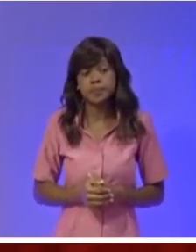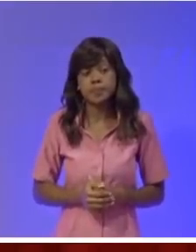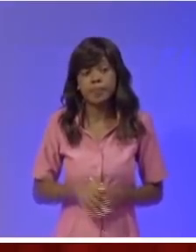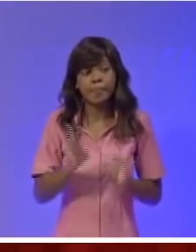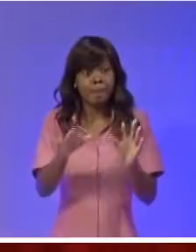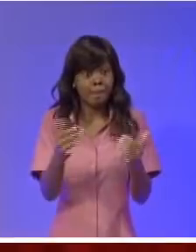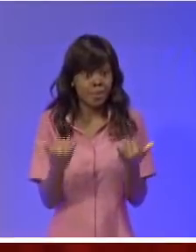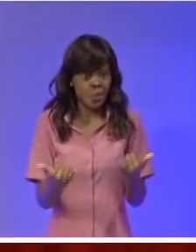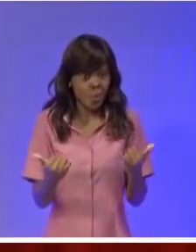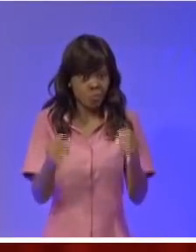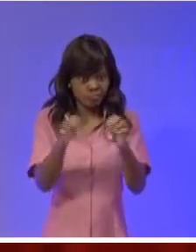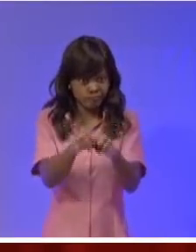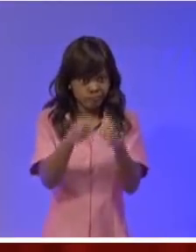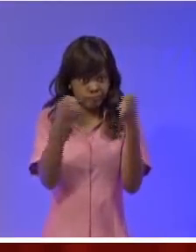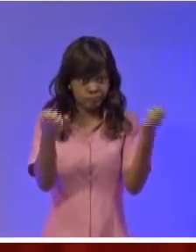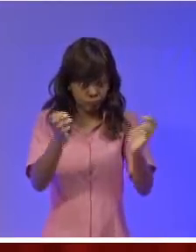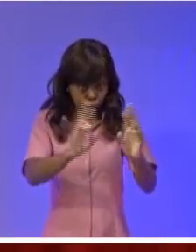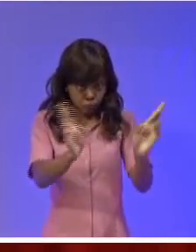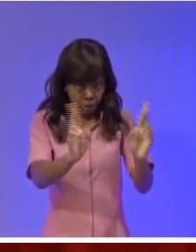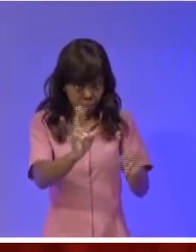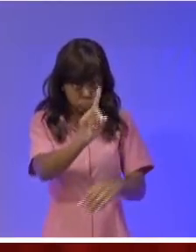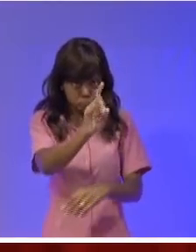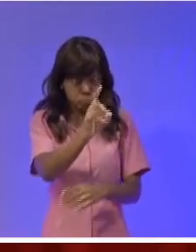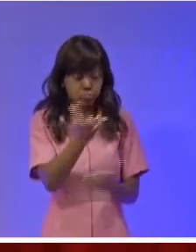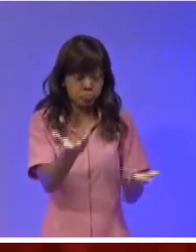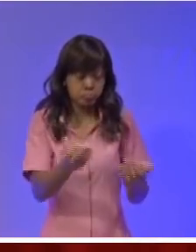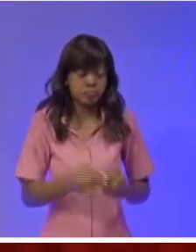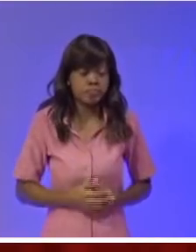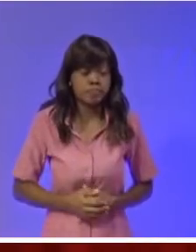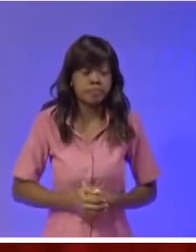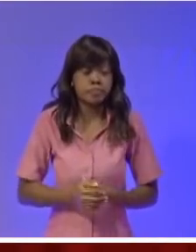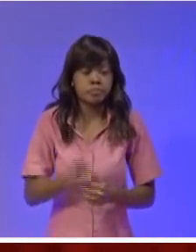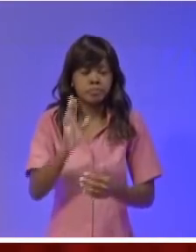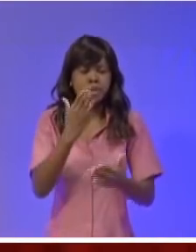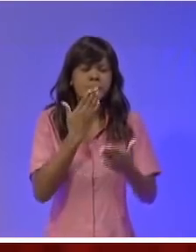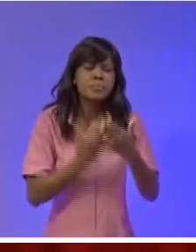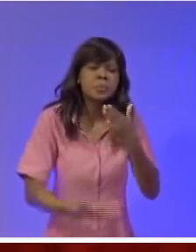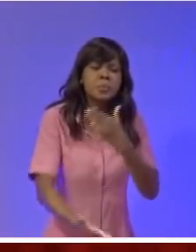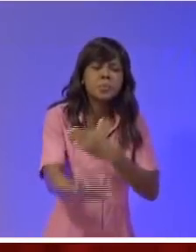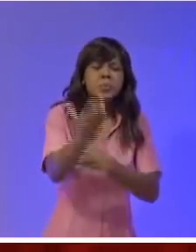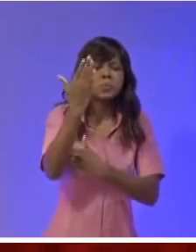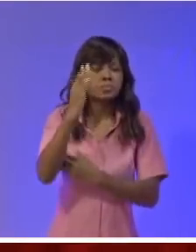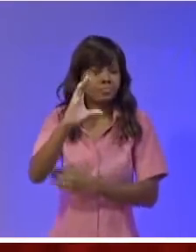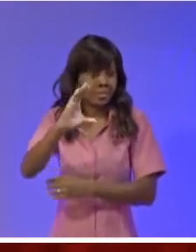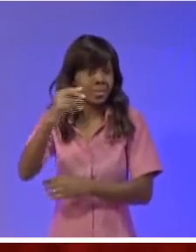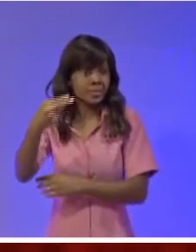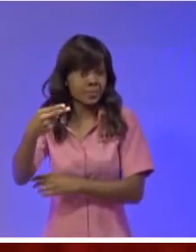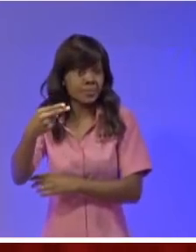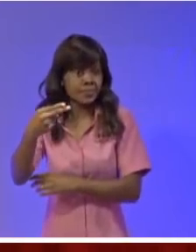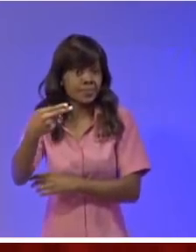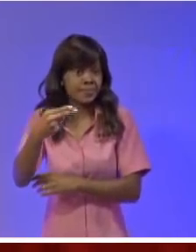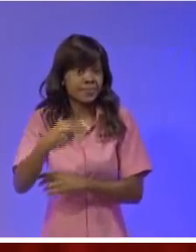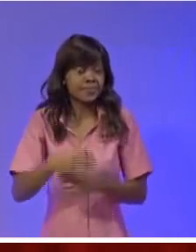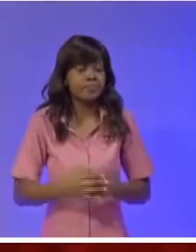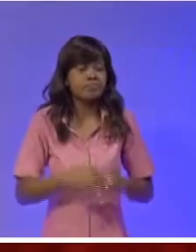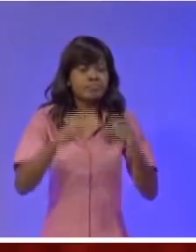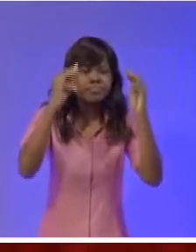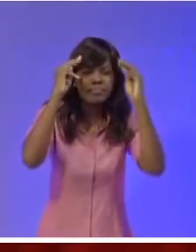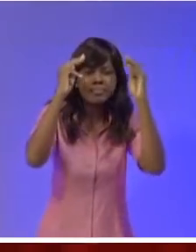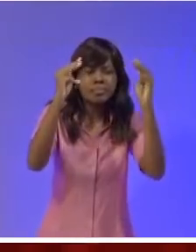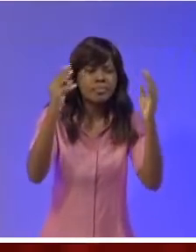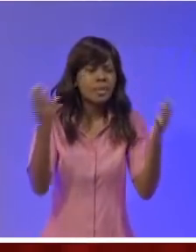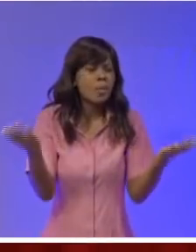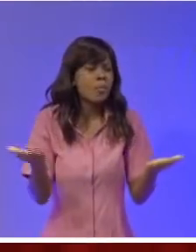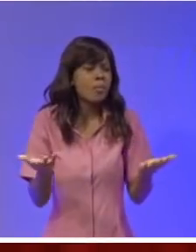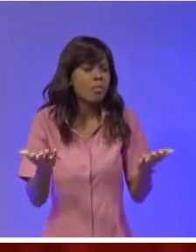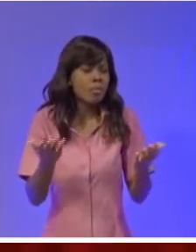Good morning, Camille Hunt, Express. My question is to the Minister regarding the issue this